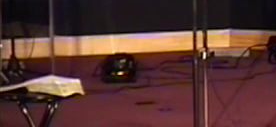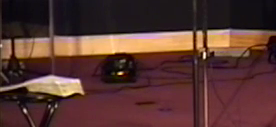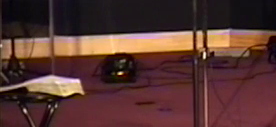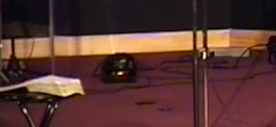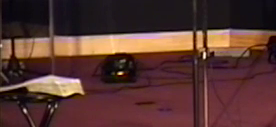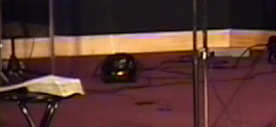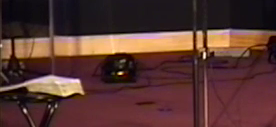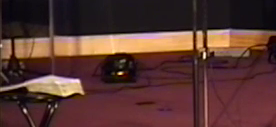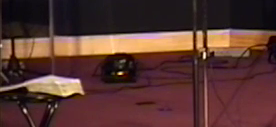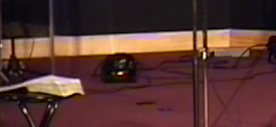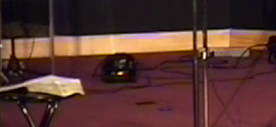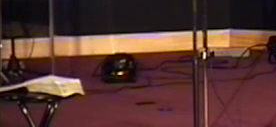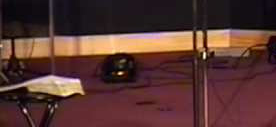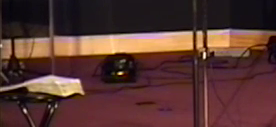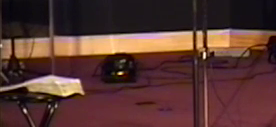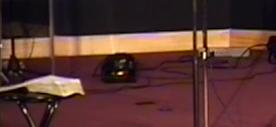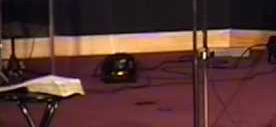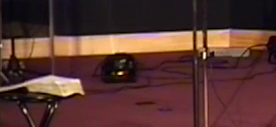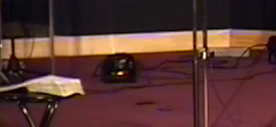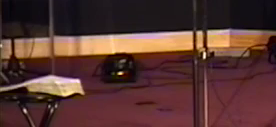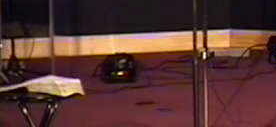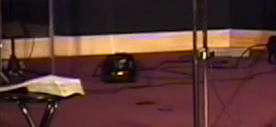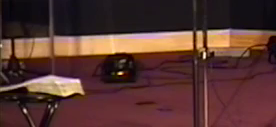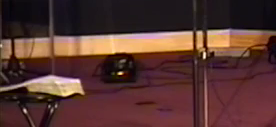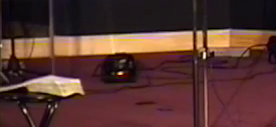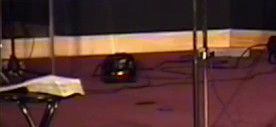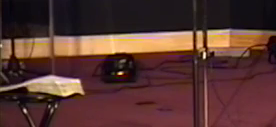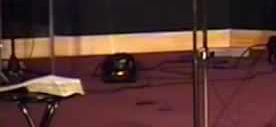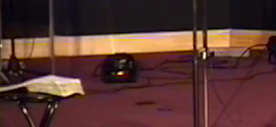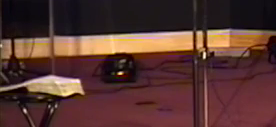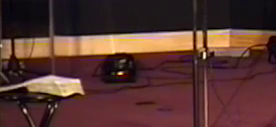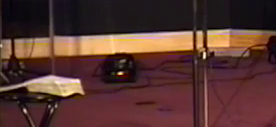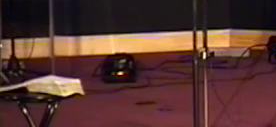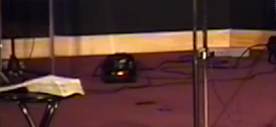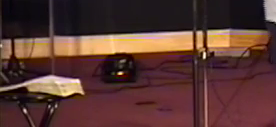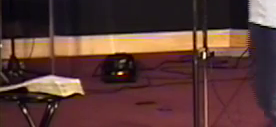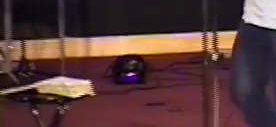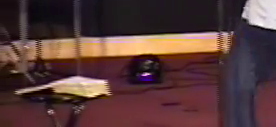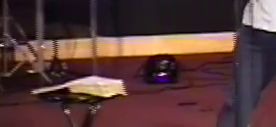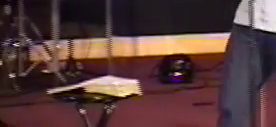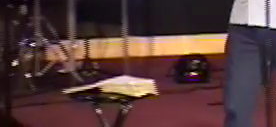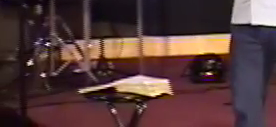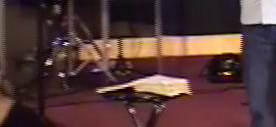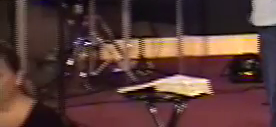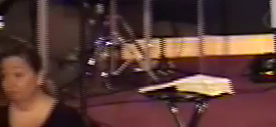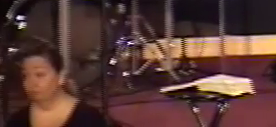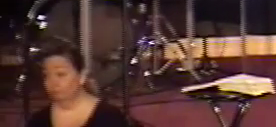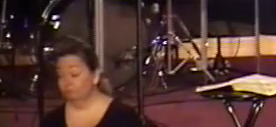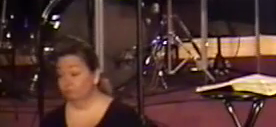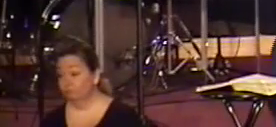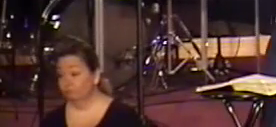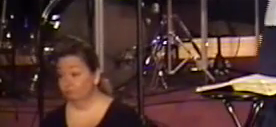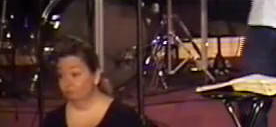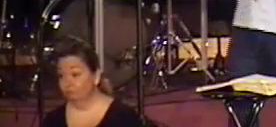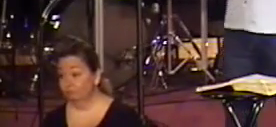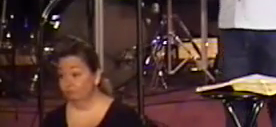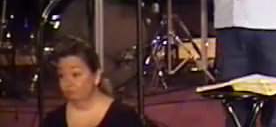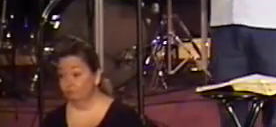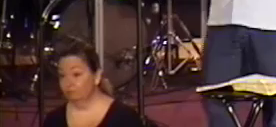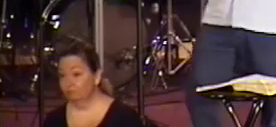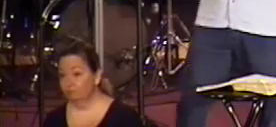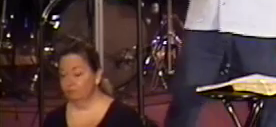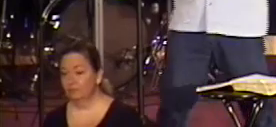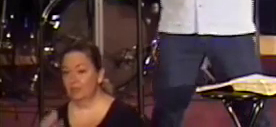85 years old. He's real close. And so he's fearing death. And so, you know, I guess the